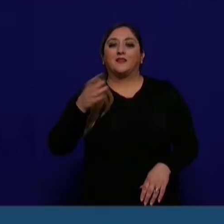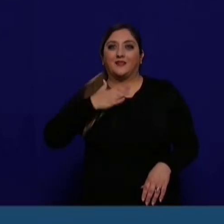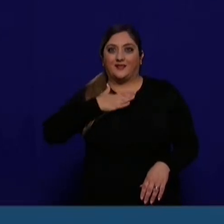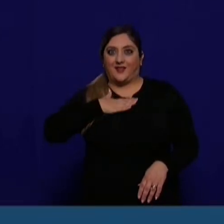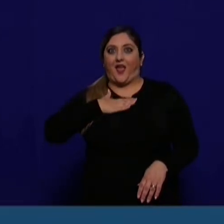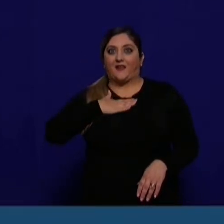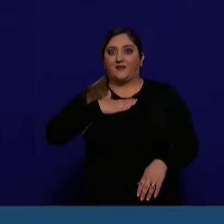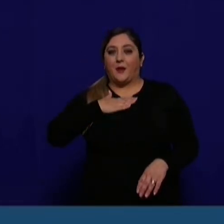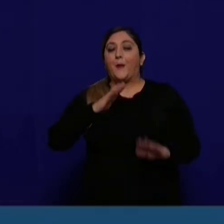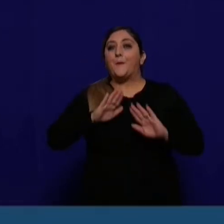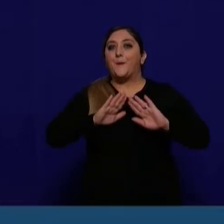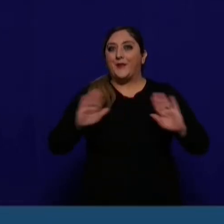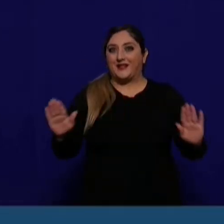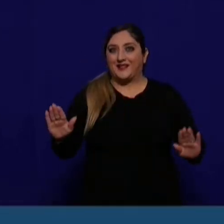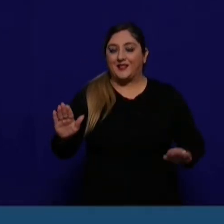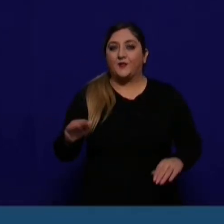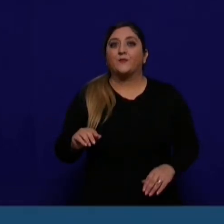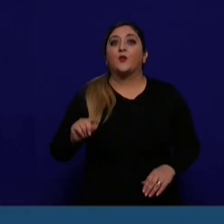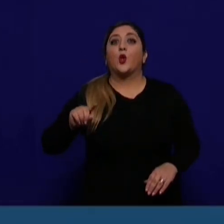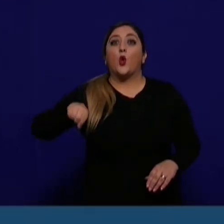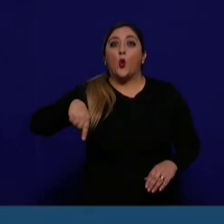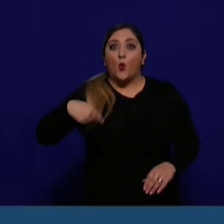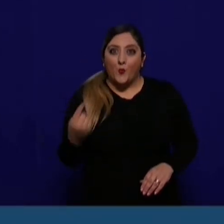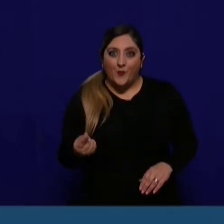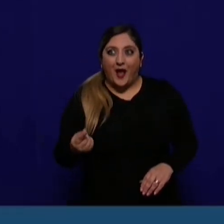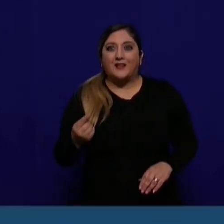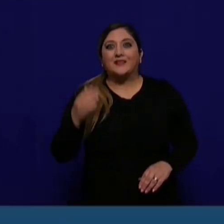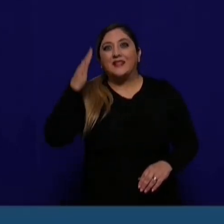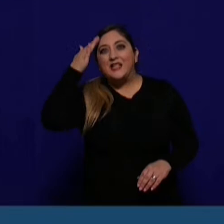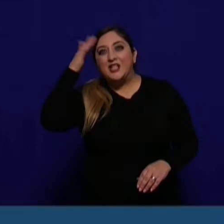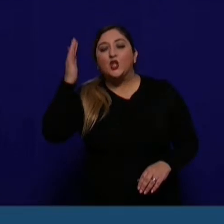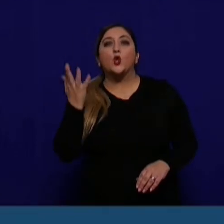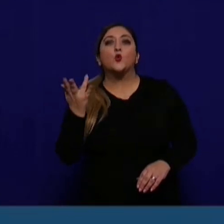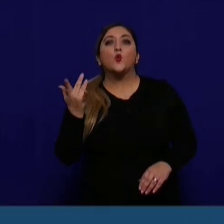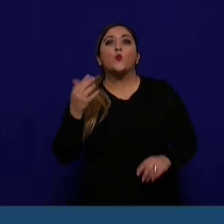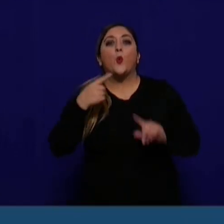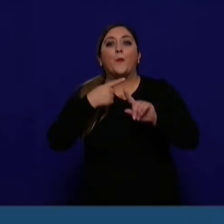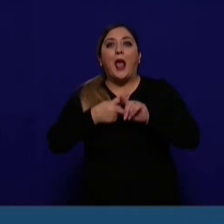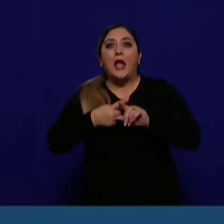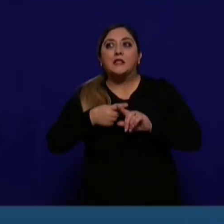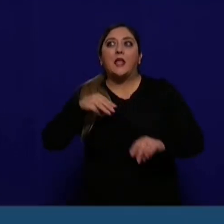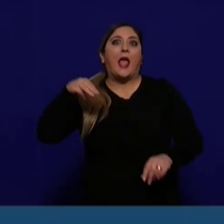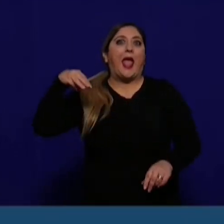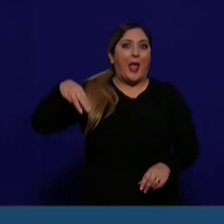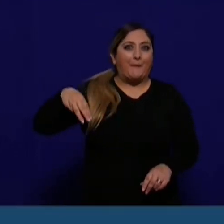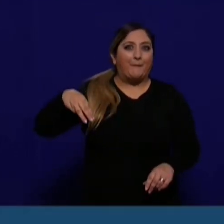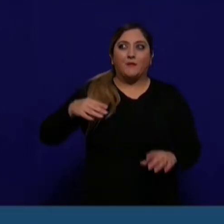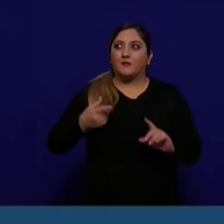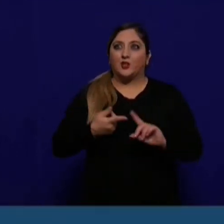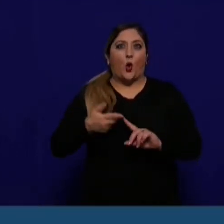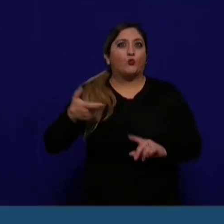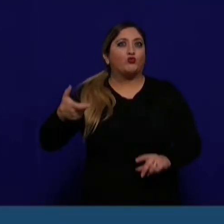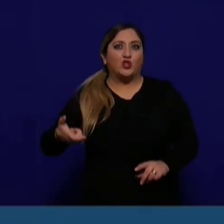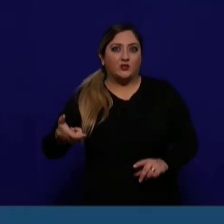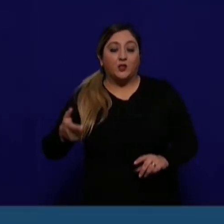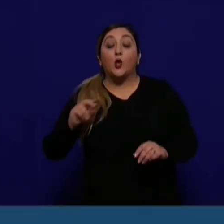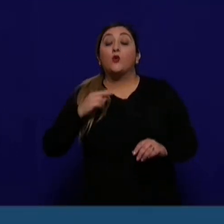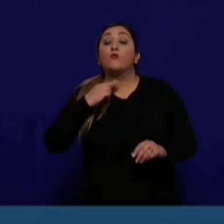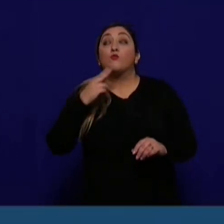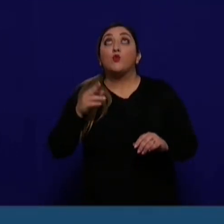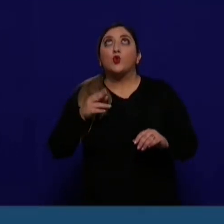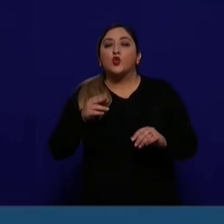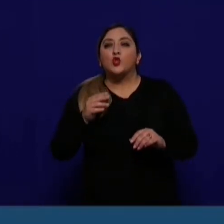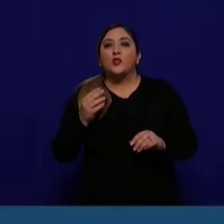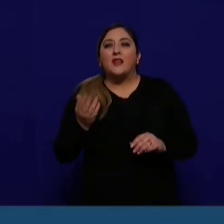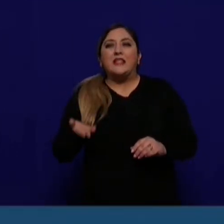tal-karta tal-identità u mbagħad niżlu l-ittra tal-karta tal-identità. Importanti ma tqogħdux tagħmlu l-komas jew inkella żidu xi kummenti